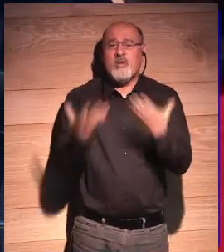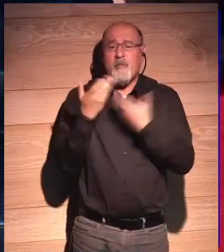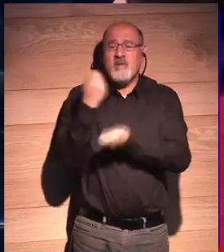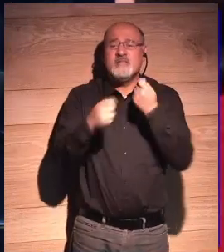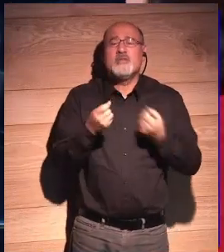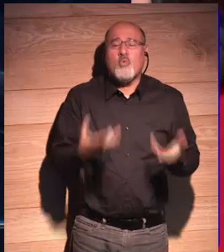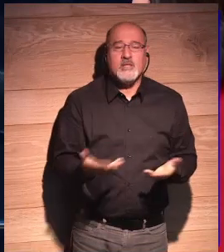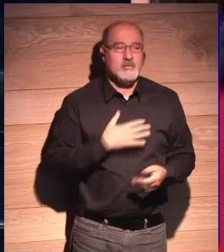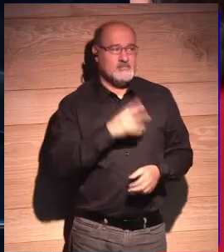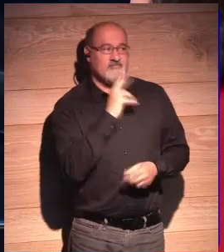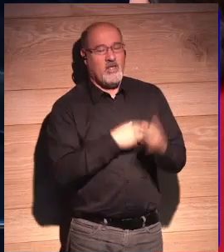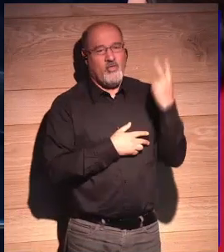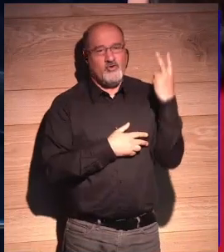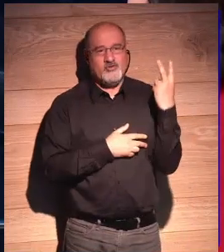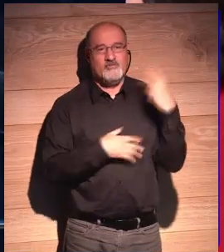Two.